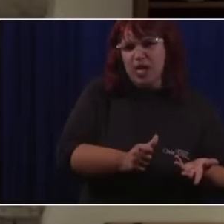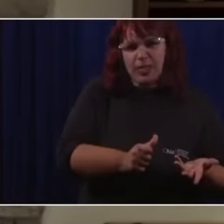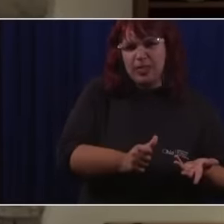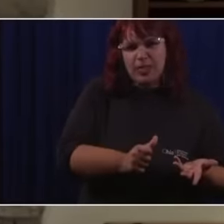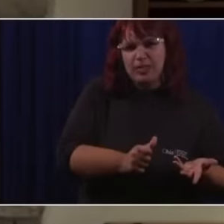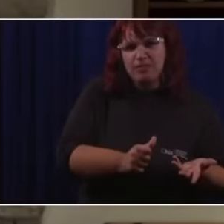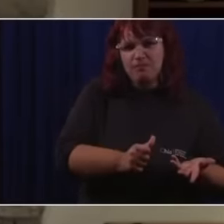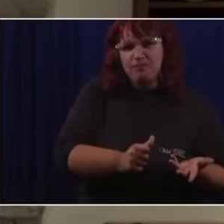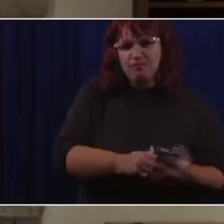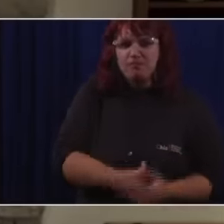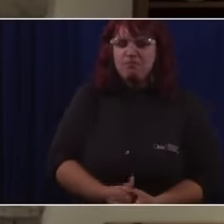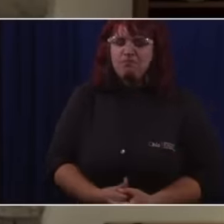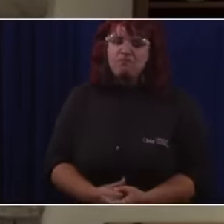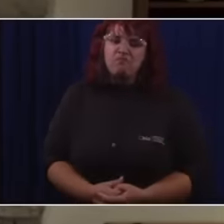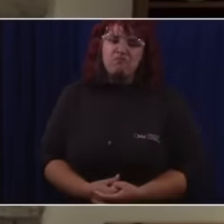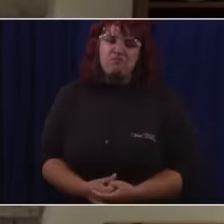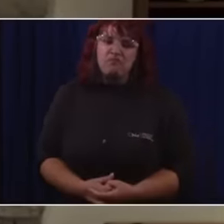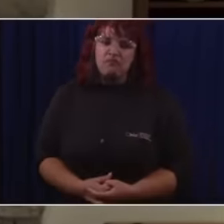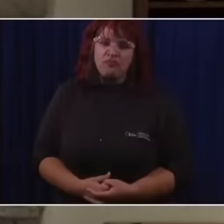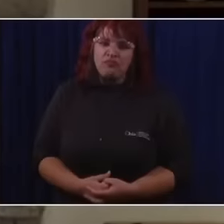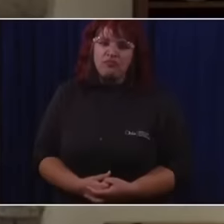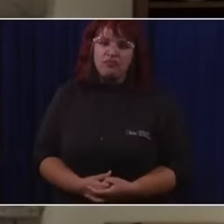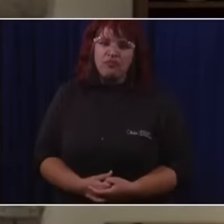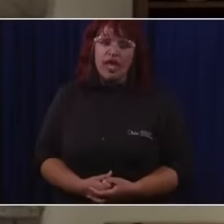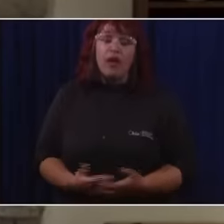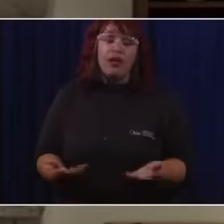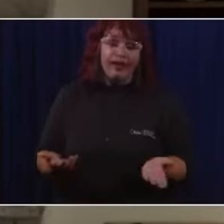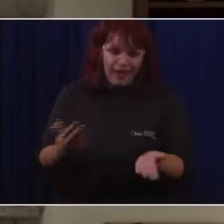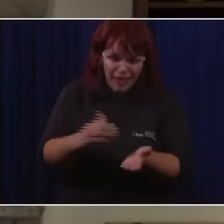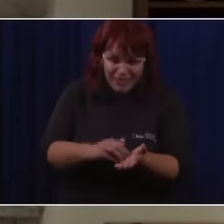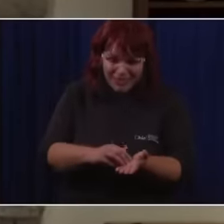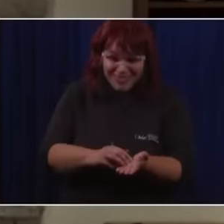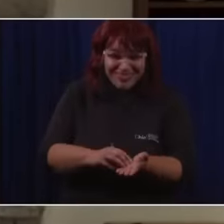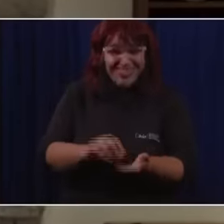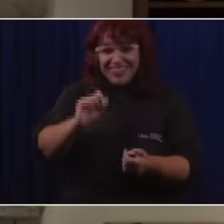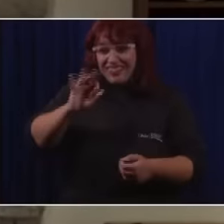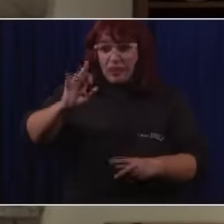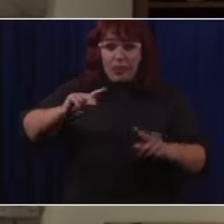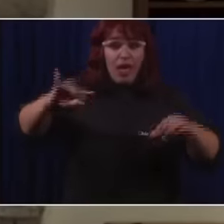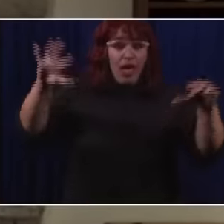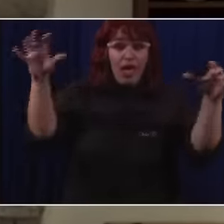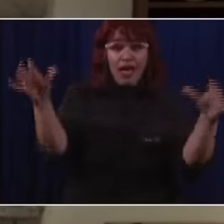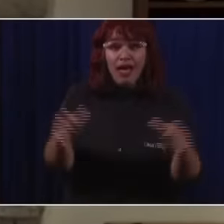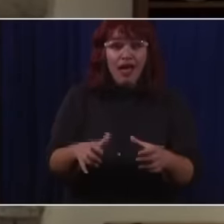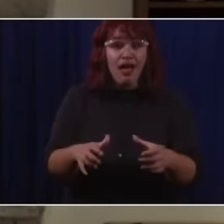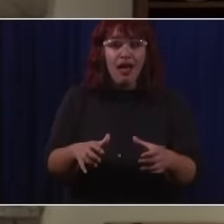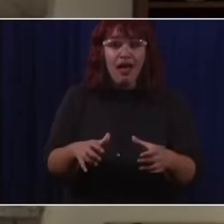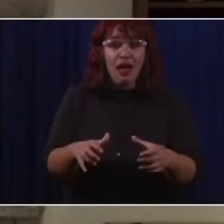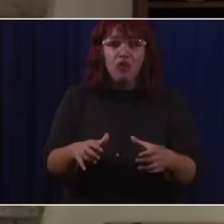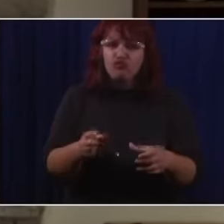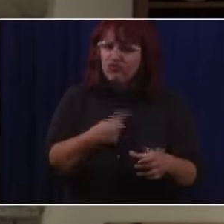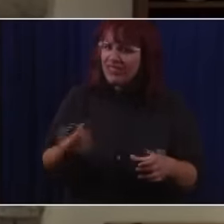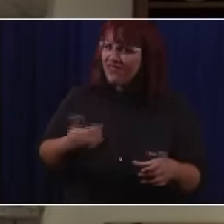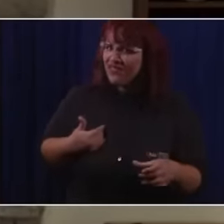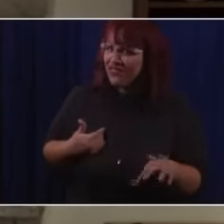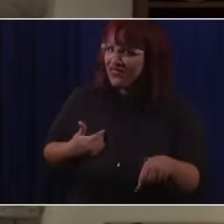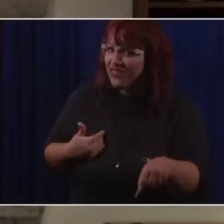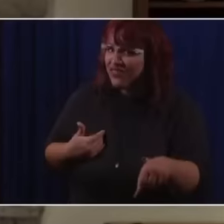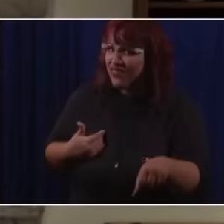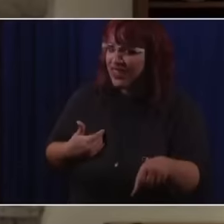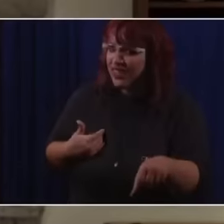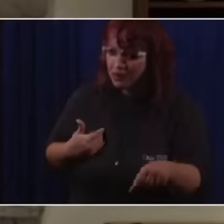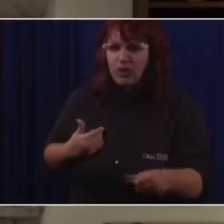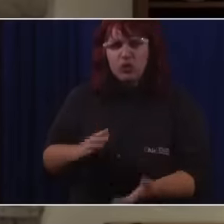is huge. Anytime you put people together, there's a risk, but they're doing it in the safest way as they can in